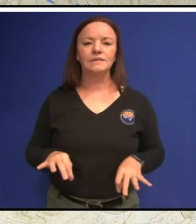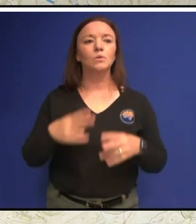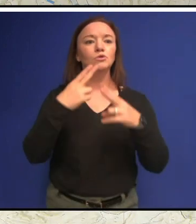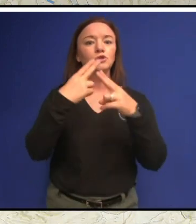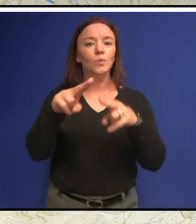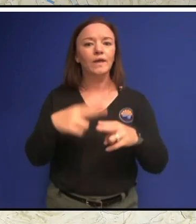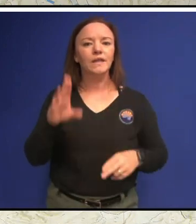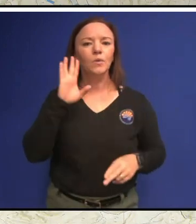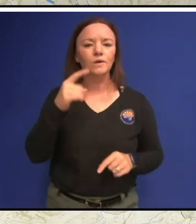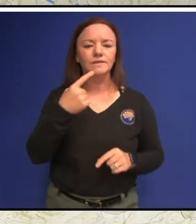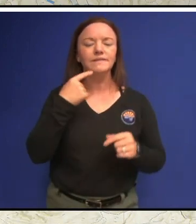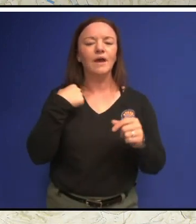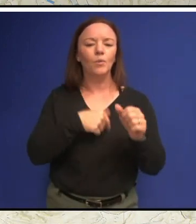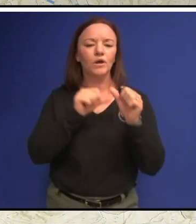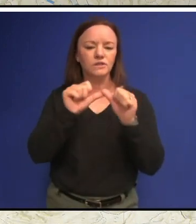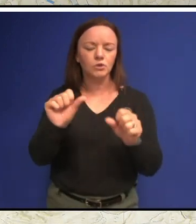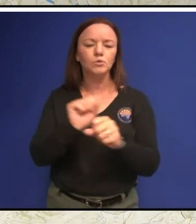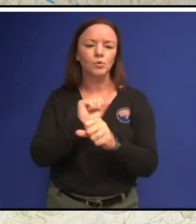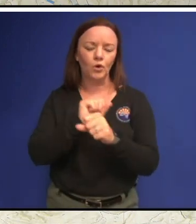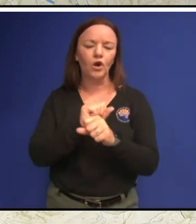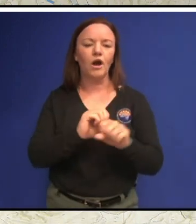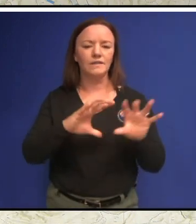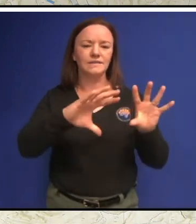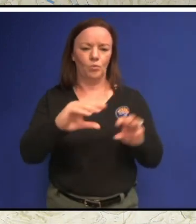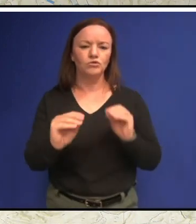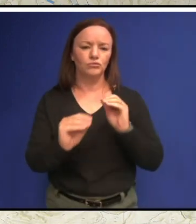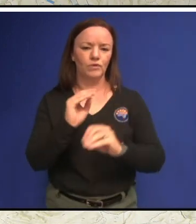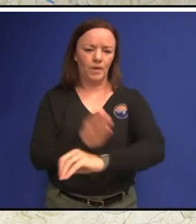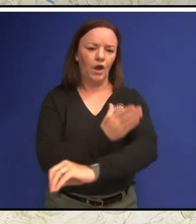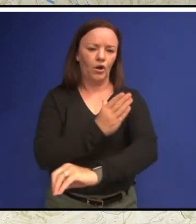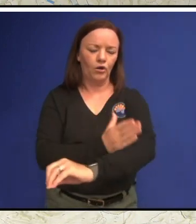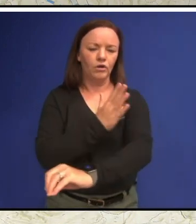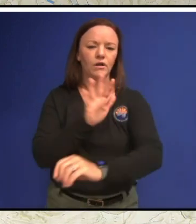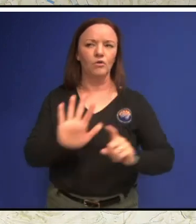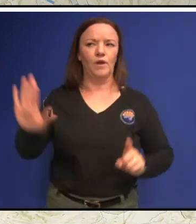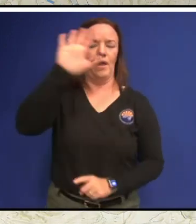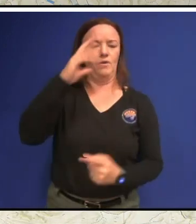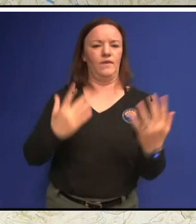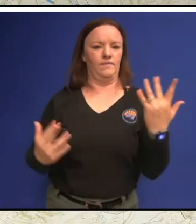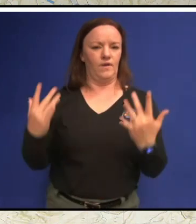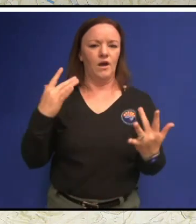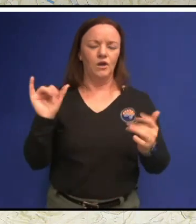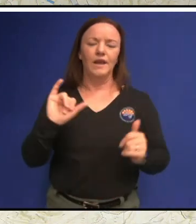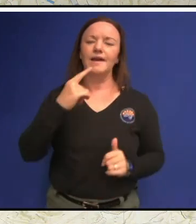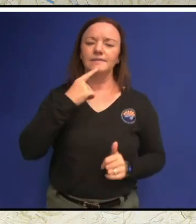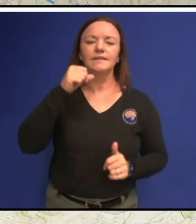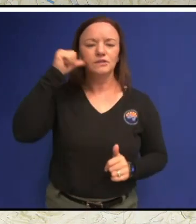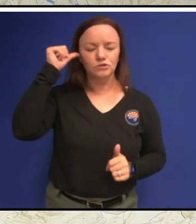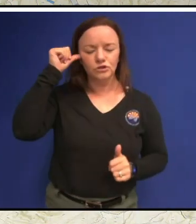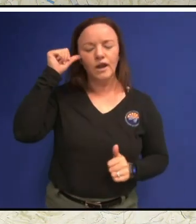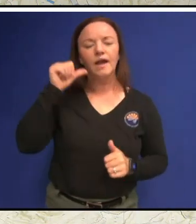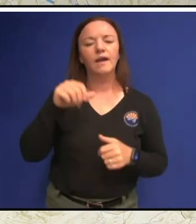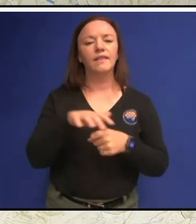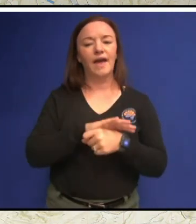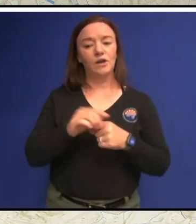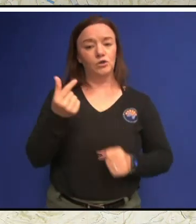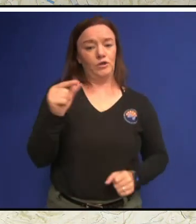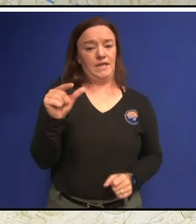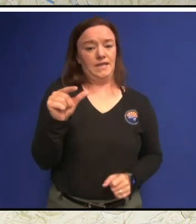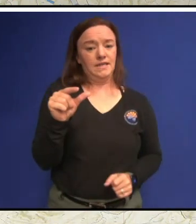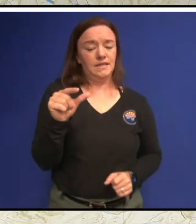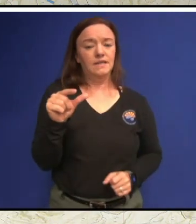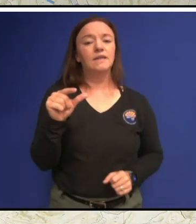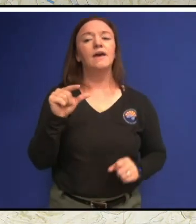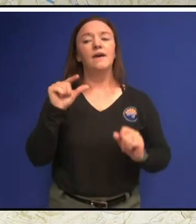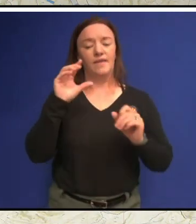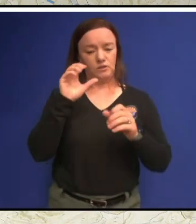we're continuing to work on suppression repair around the rest of the fire. As I stated yesterday, the areas of green are the areas of concentrated work that's been